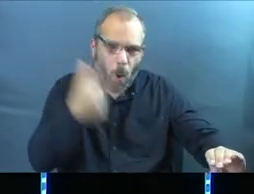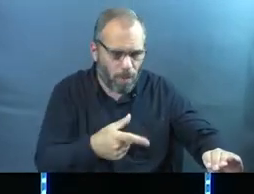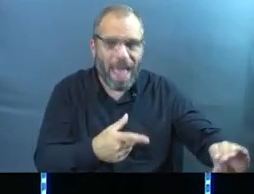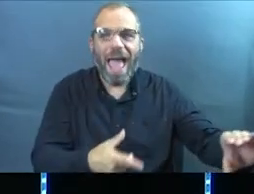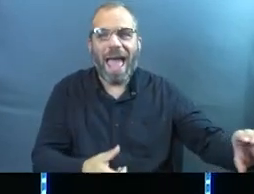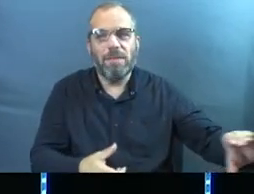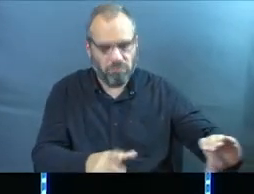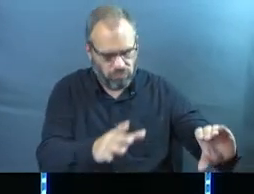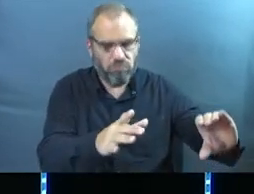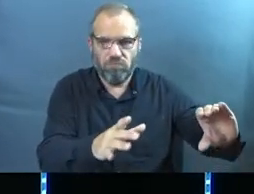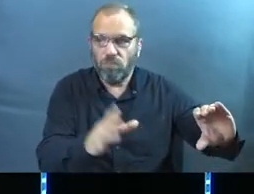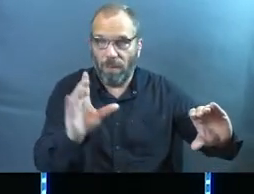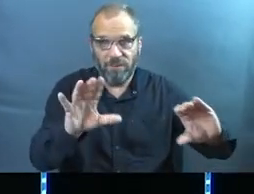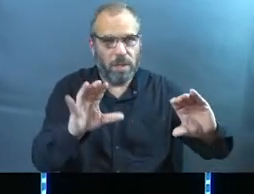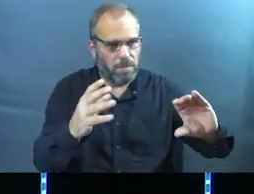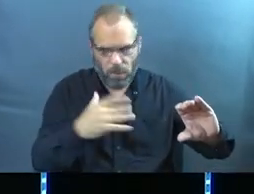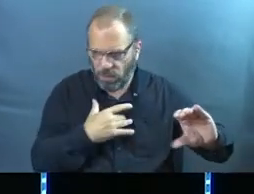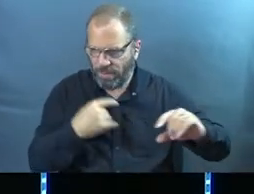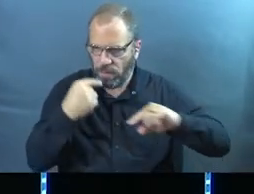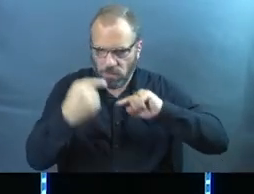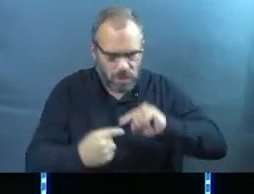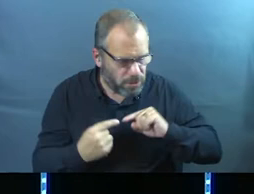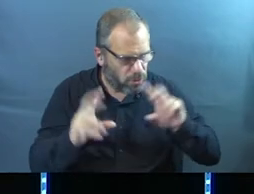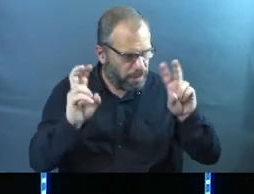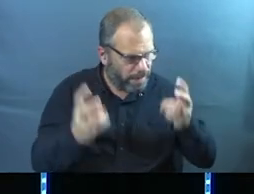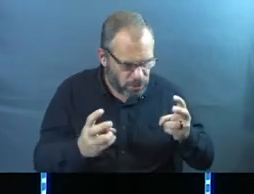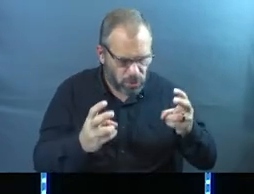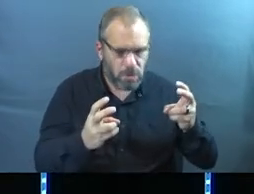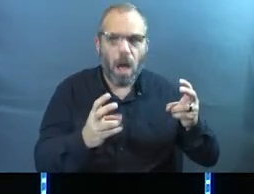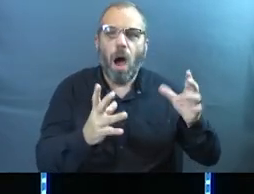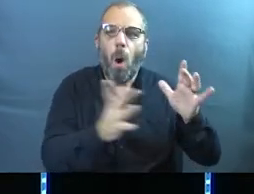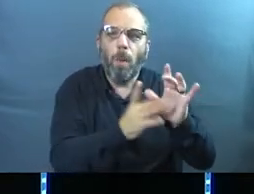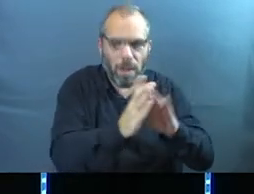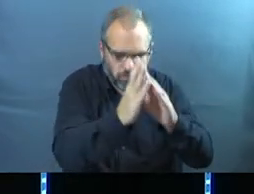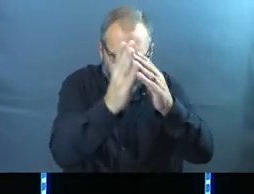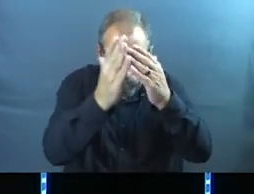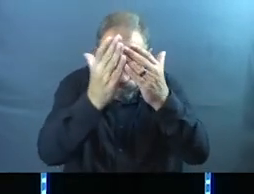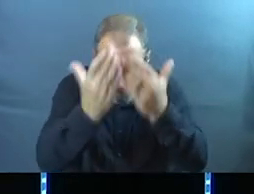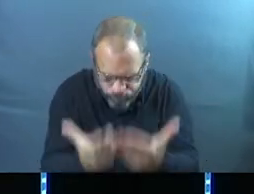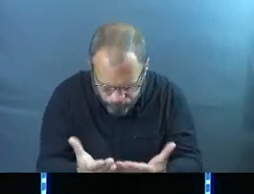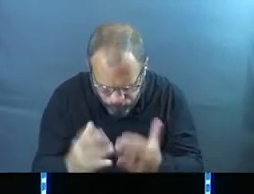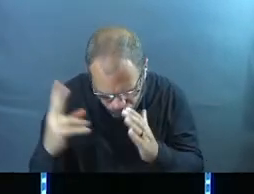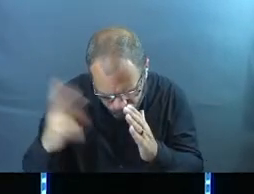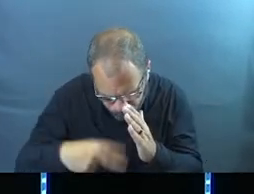bring the Bible out when you're facing crisis or you're facing the big decisions.